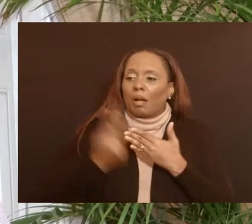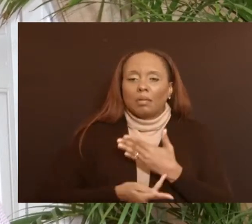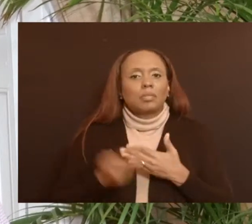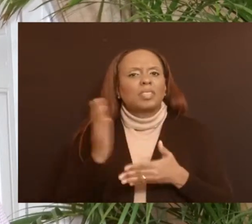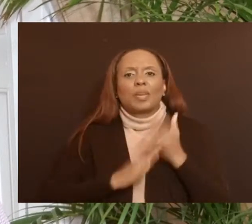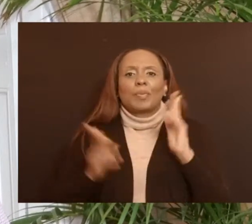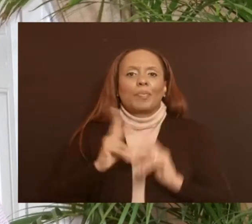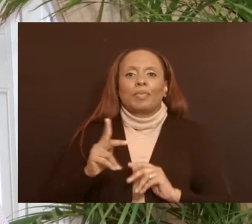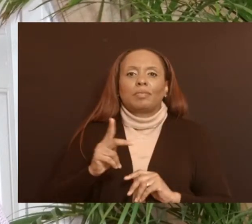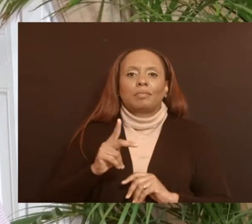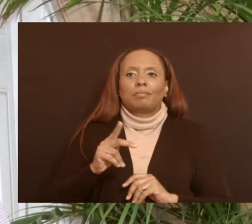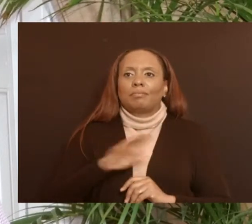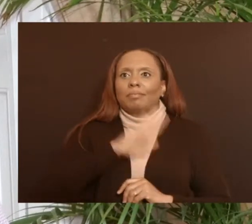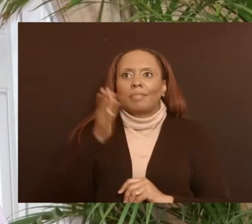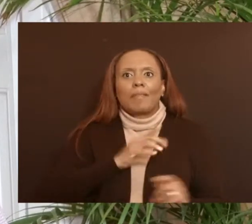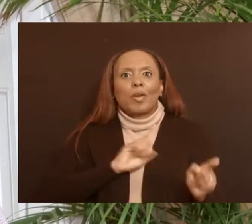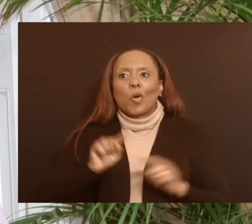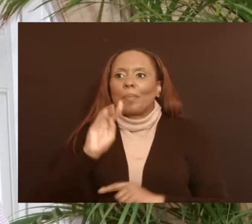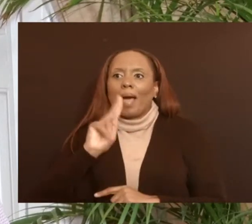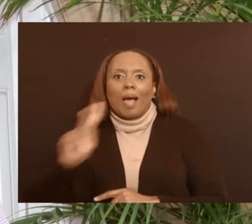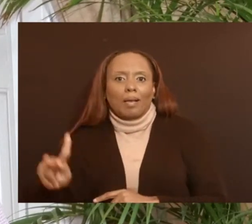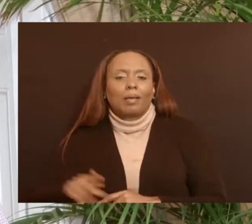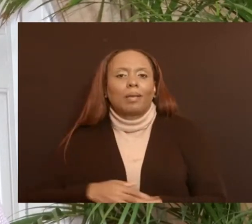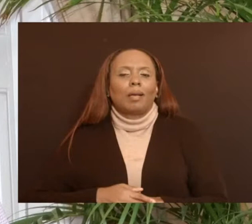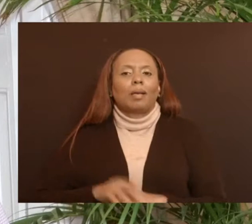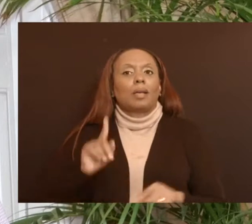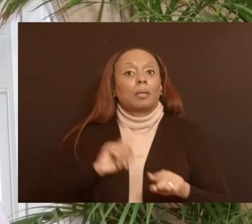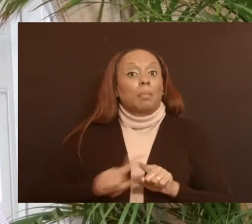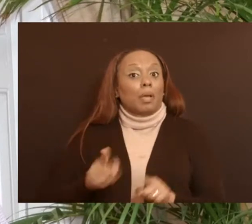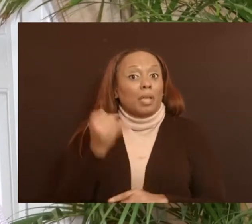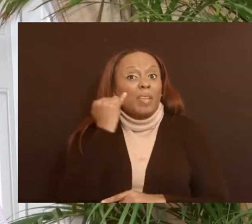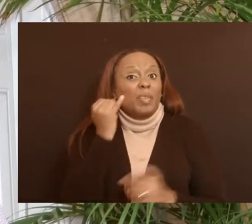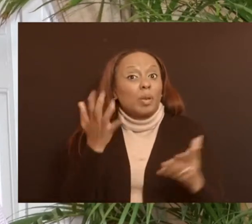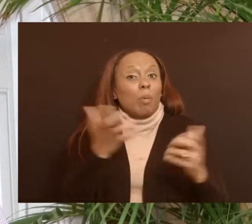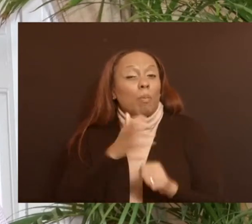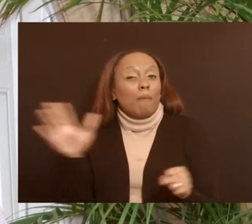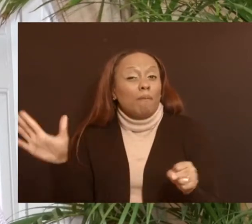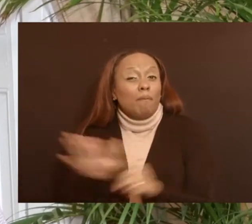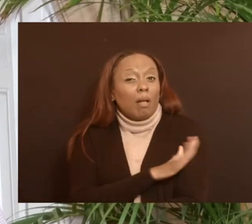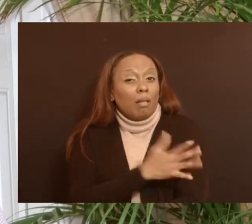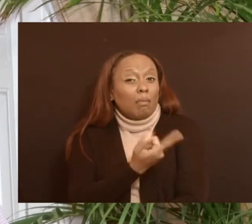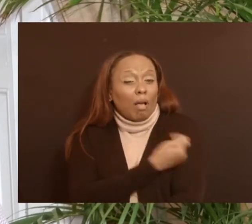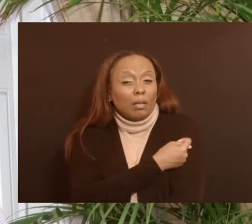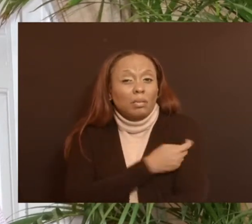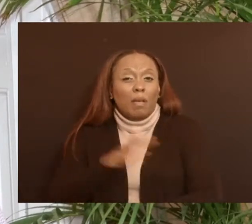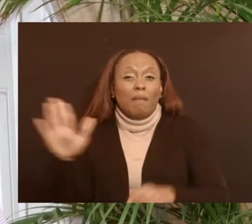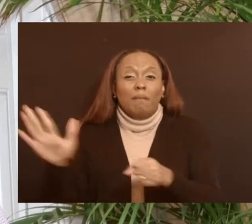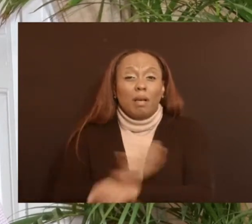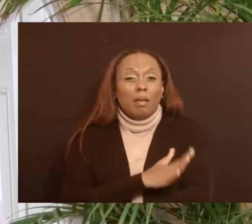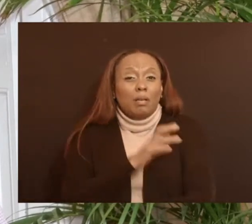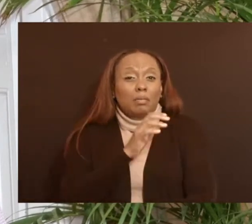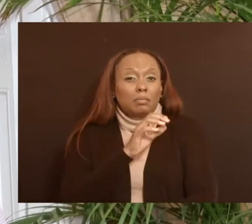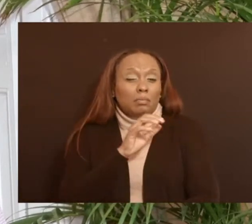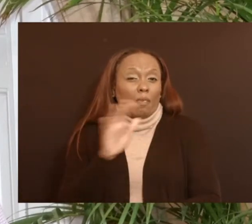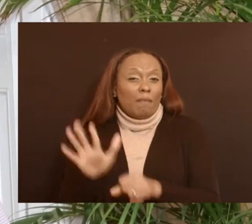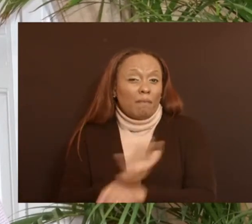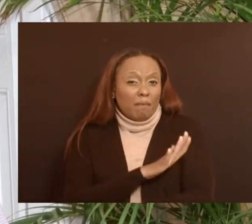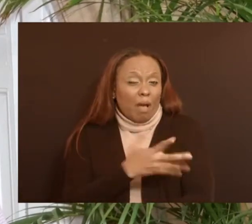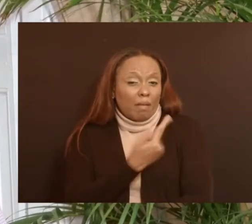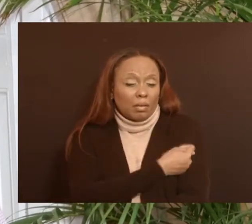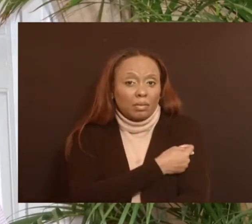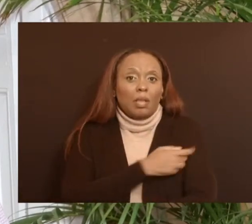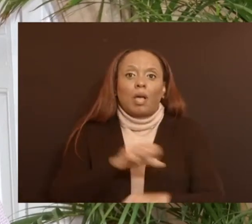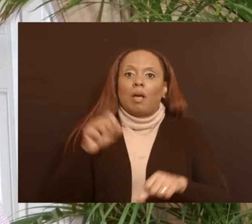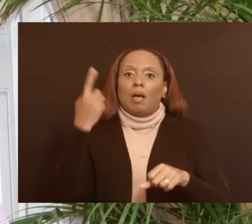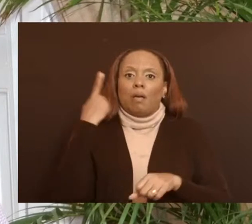you're considered fully vaccinated is to have 2 doses of the AstraZeneca separated